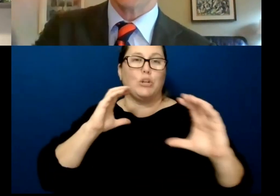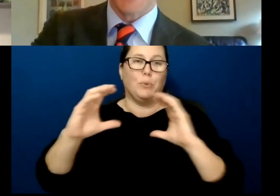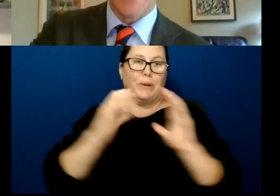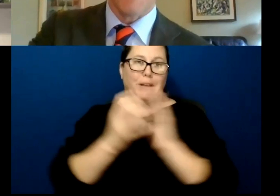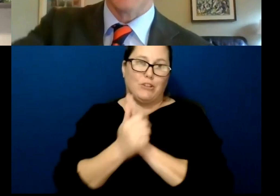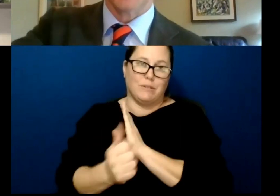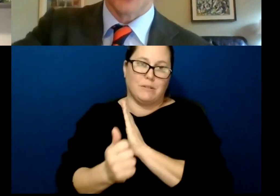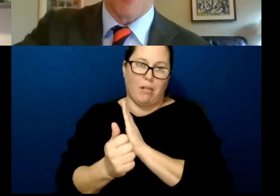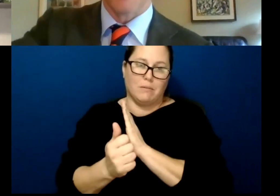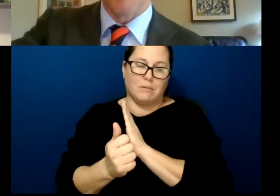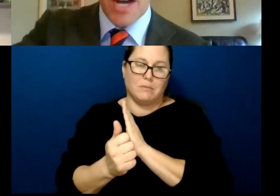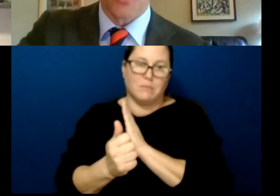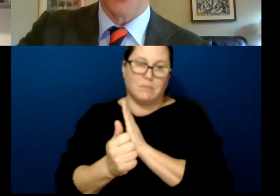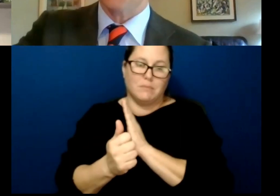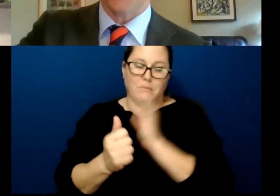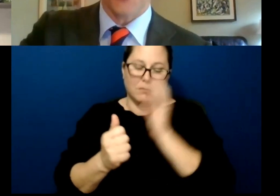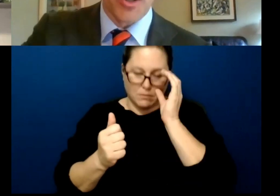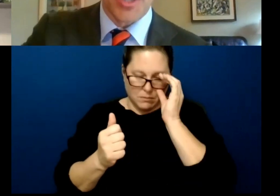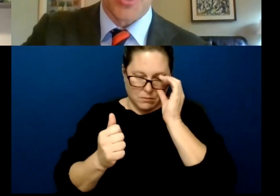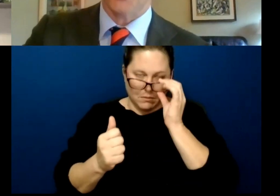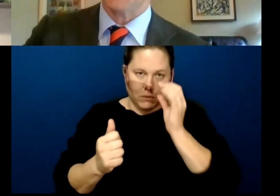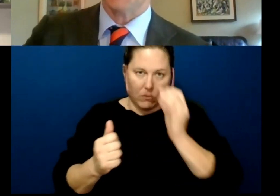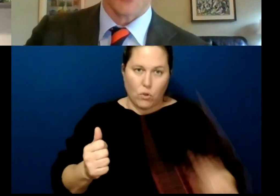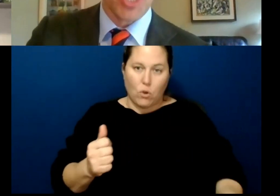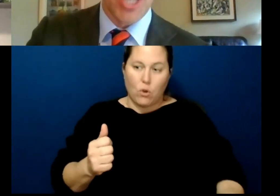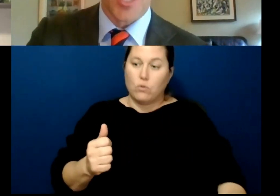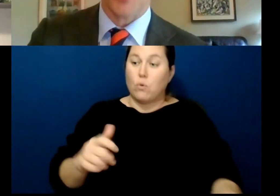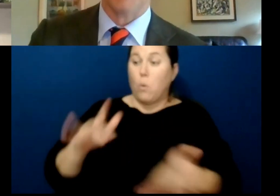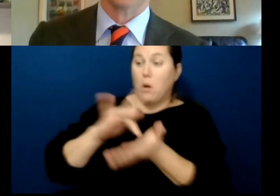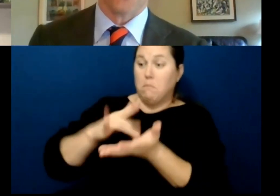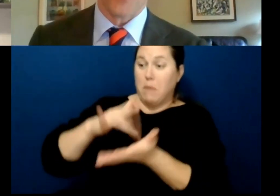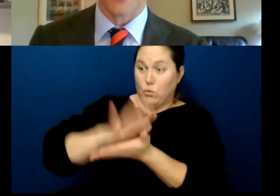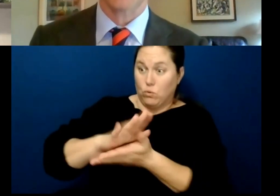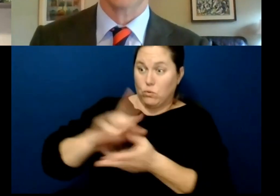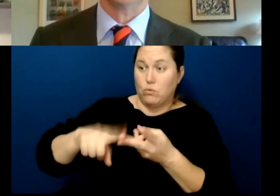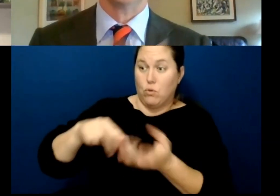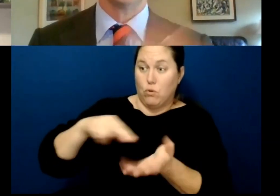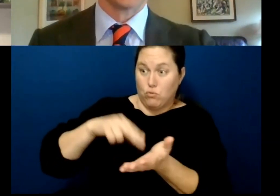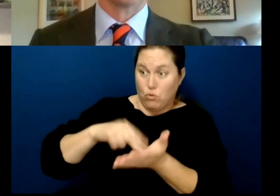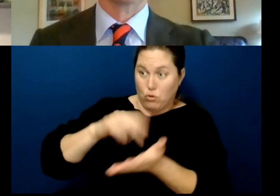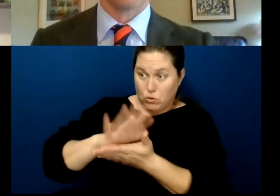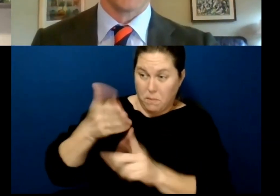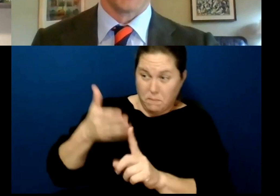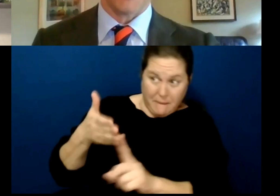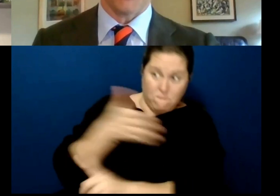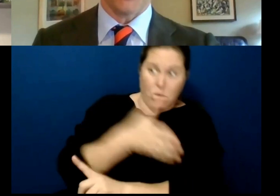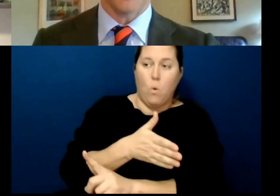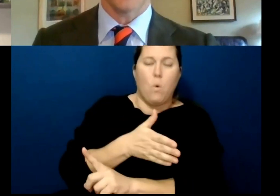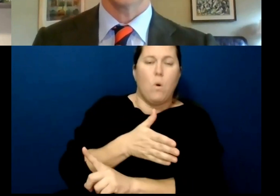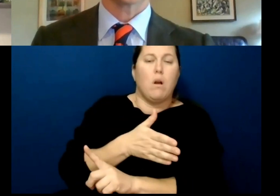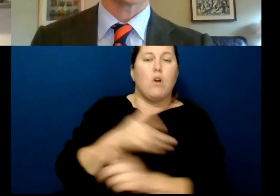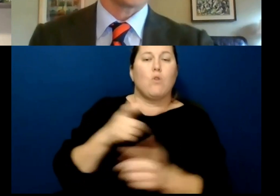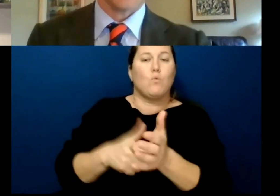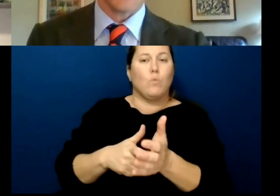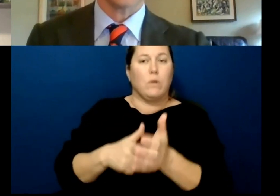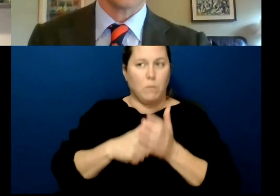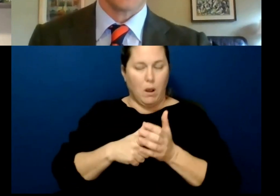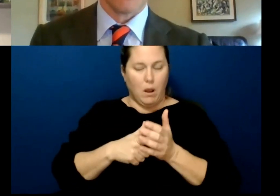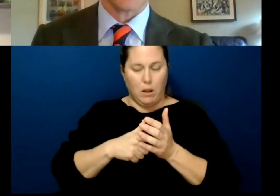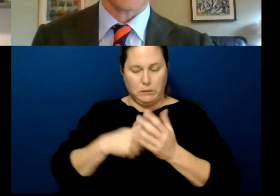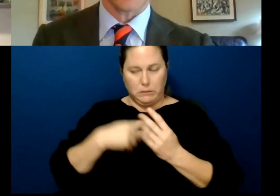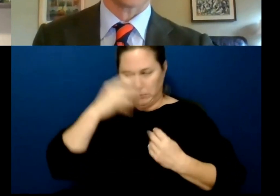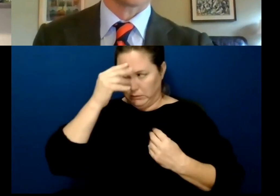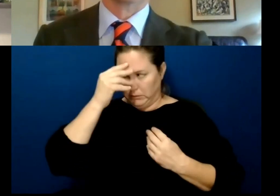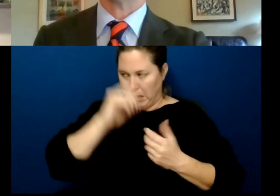right before you even start medical school or nursing school and you want to shadow, it requires learning how to approach people so they'll take